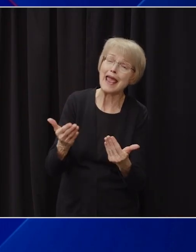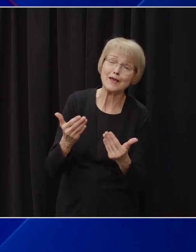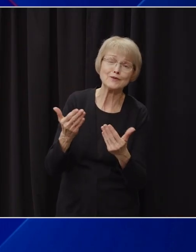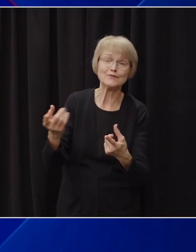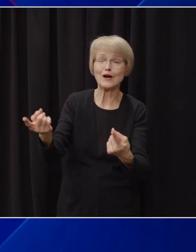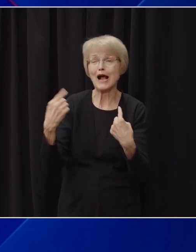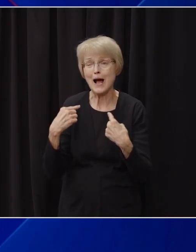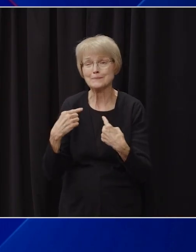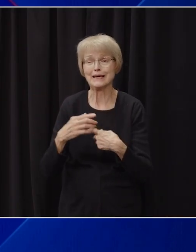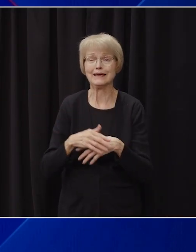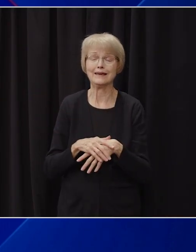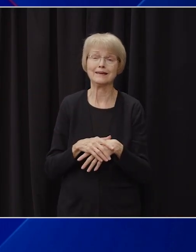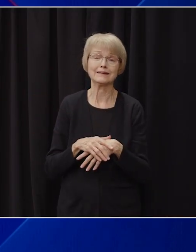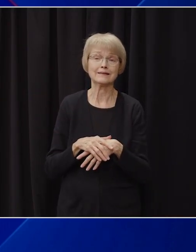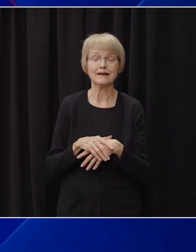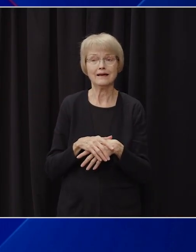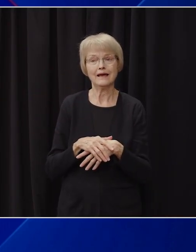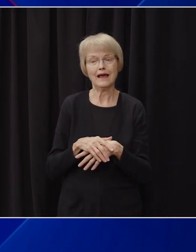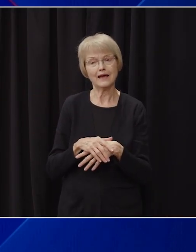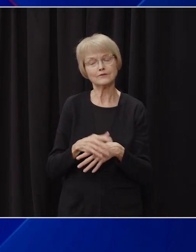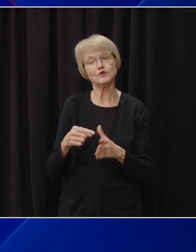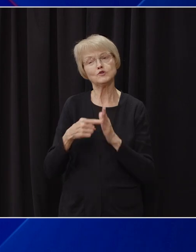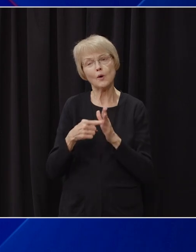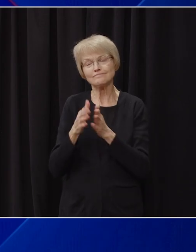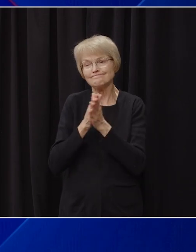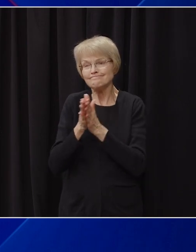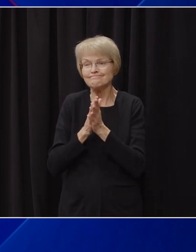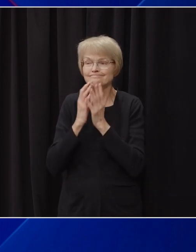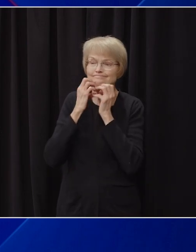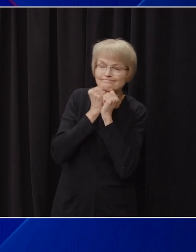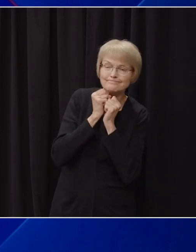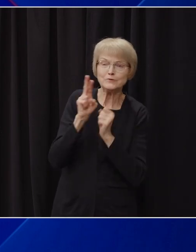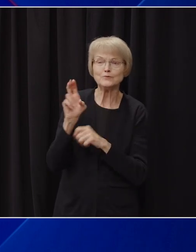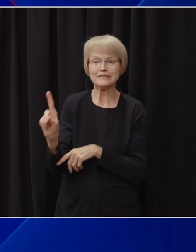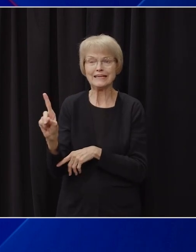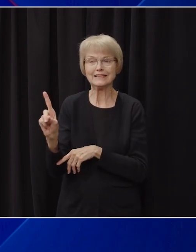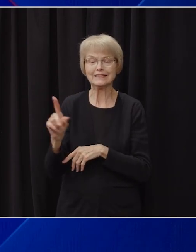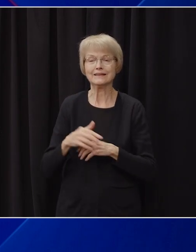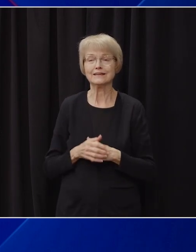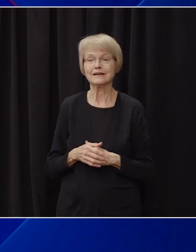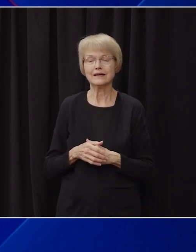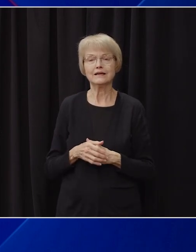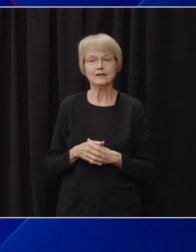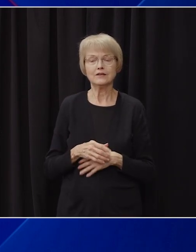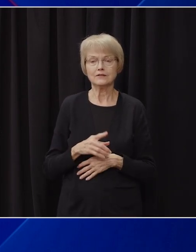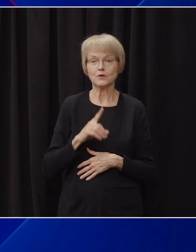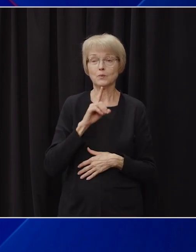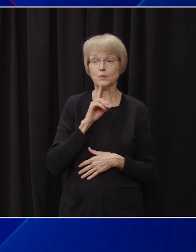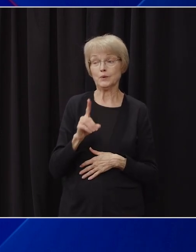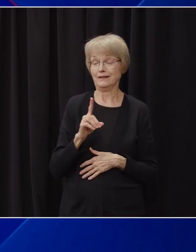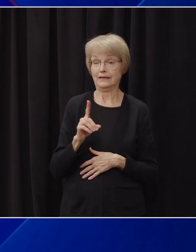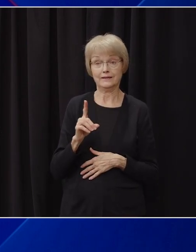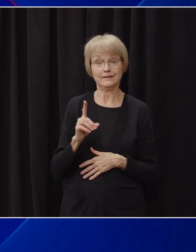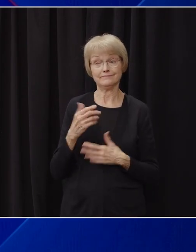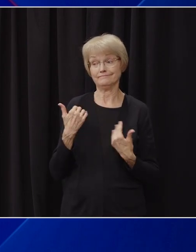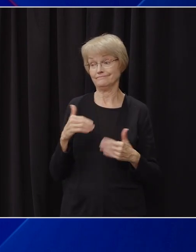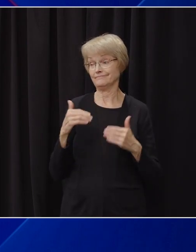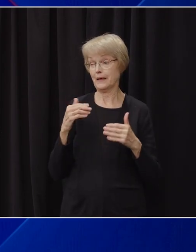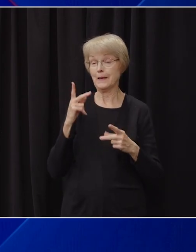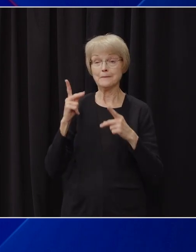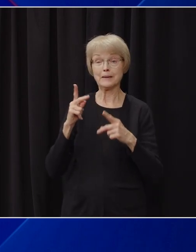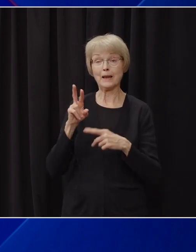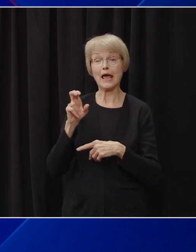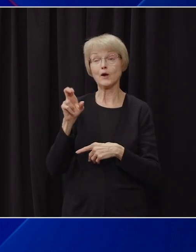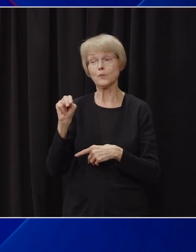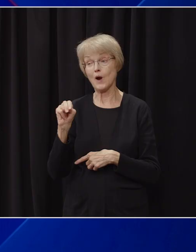for coming out and showing how much you care about universal design. We're really building on the shoulders of giants. Folks like